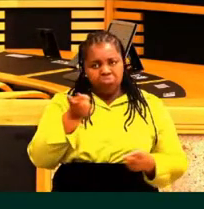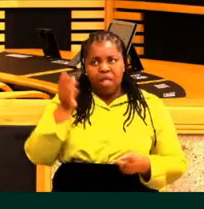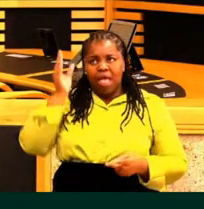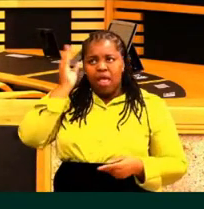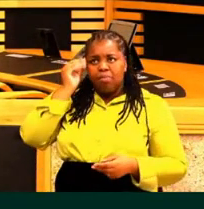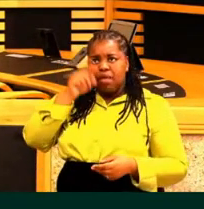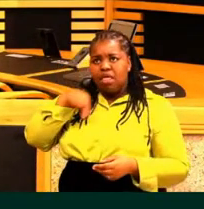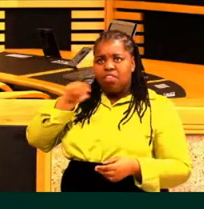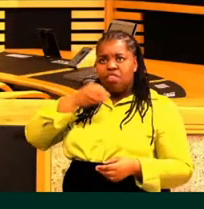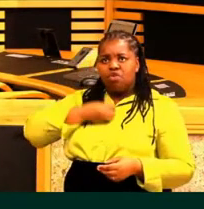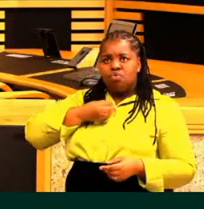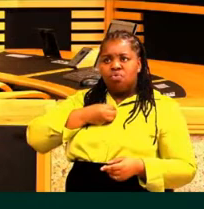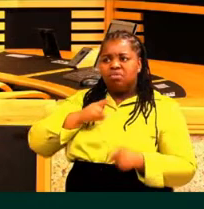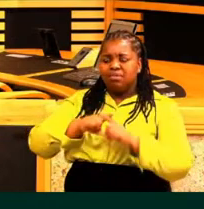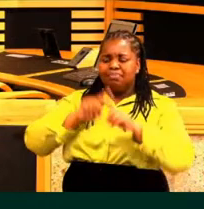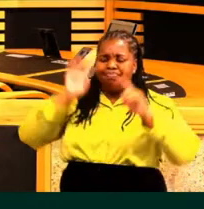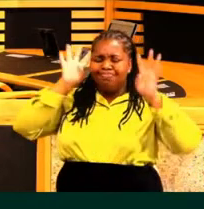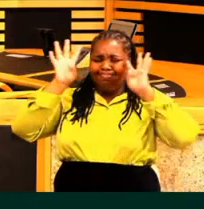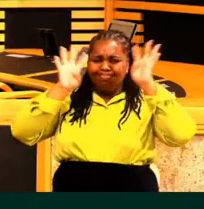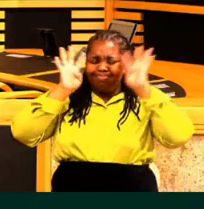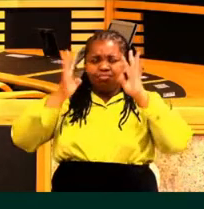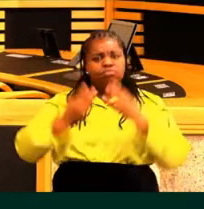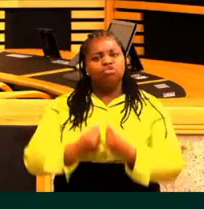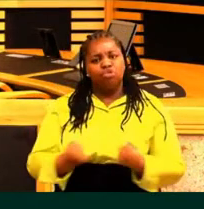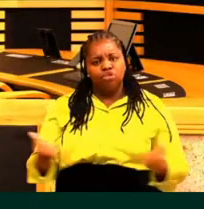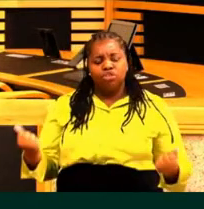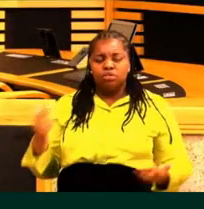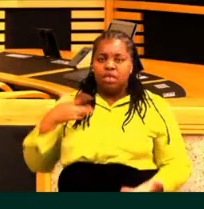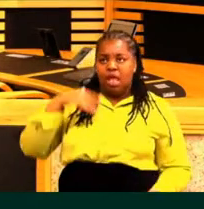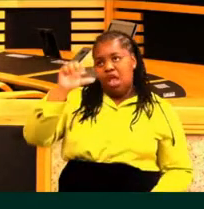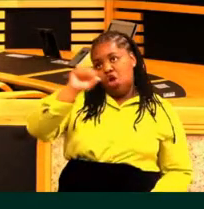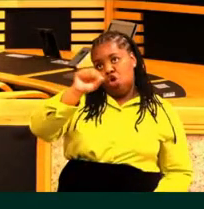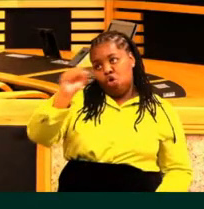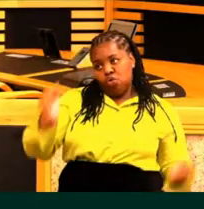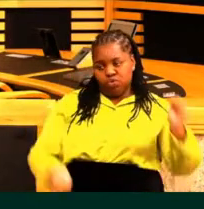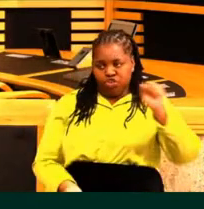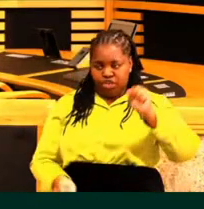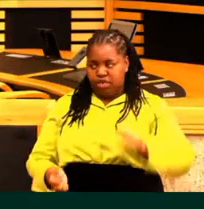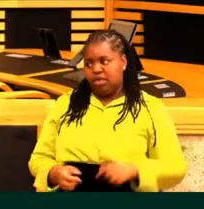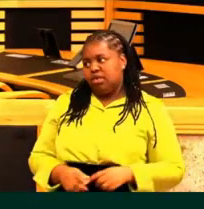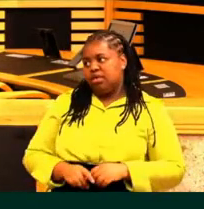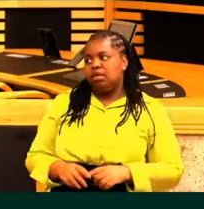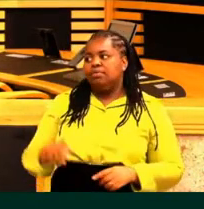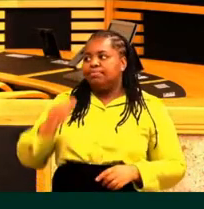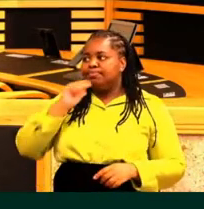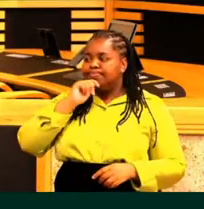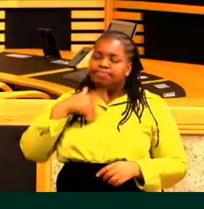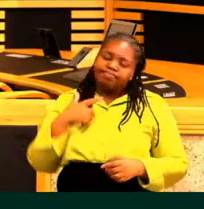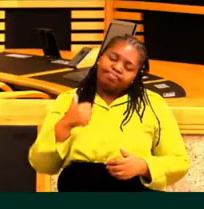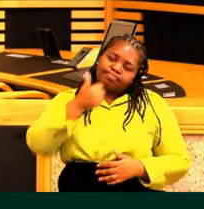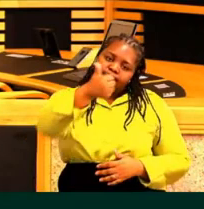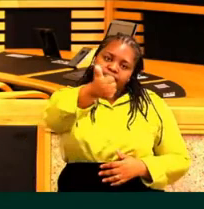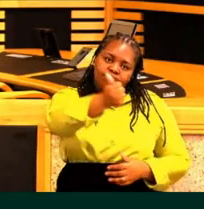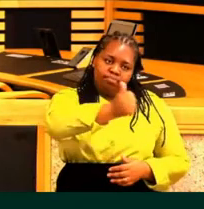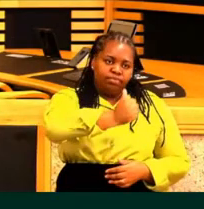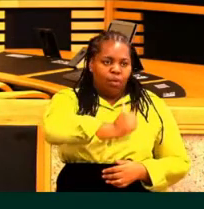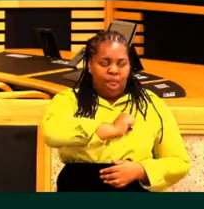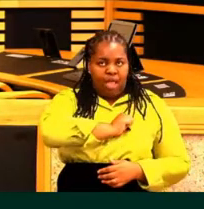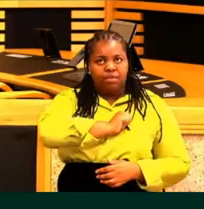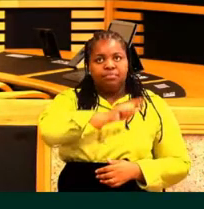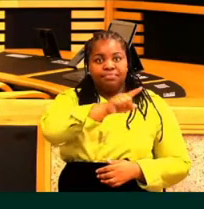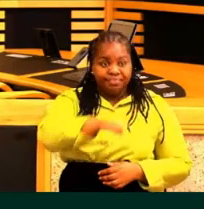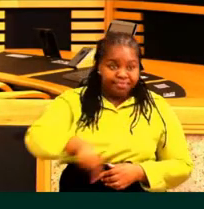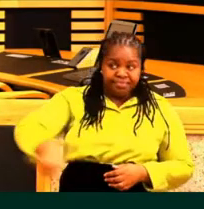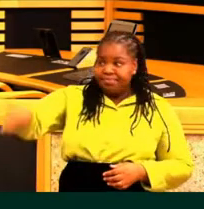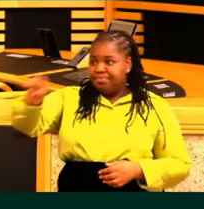and Innovative solution in conclusion we wish the best of luck to the